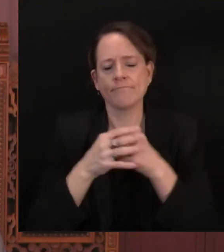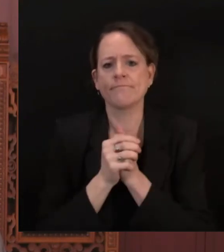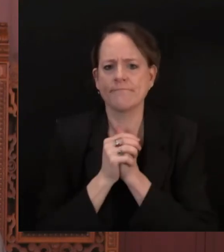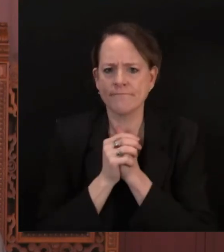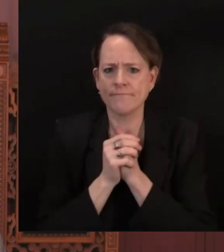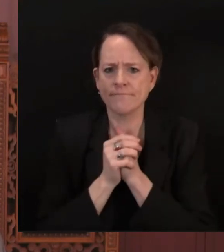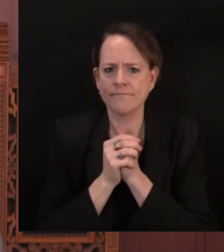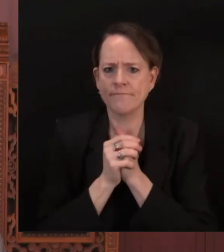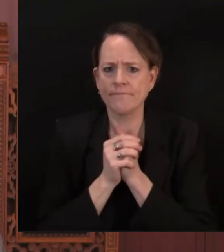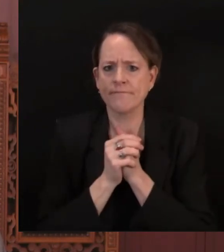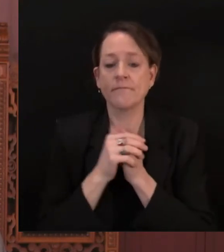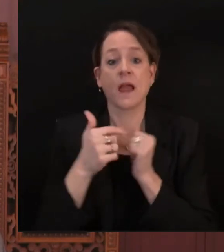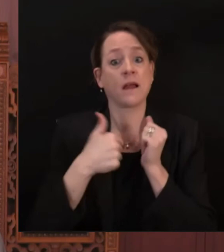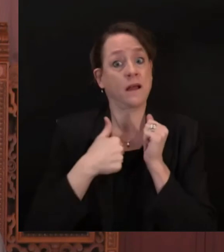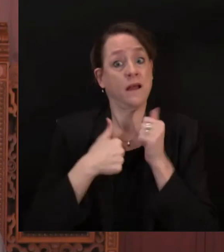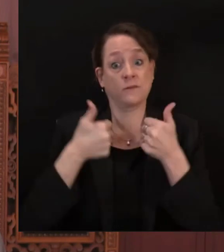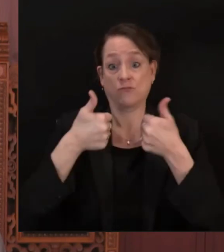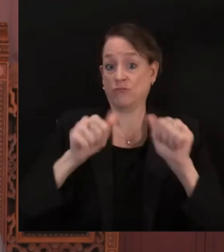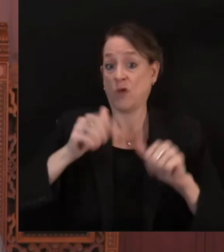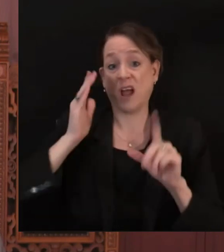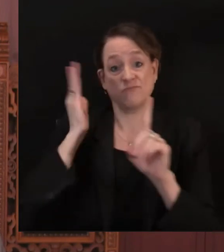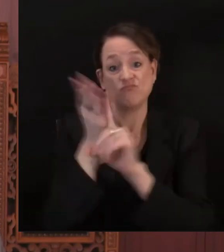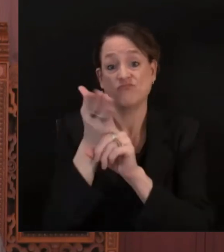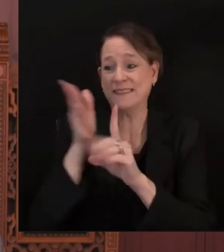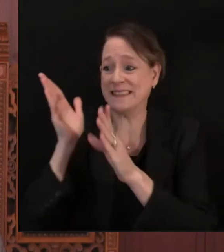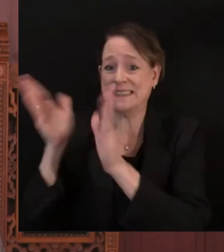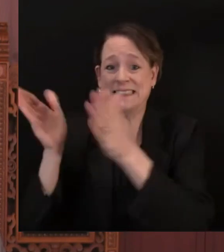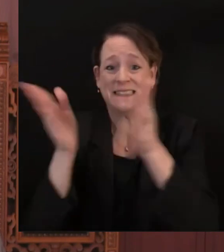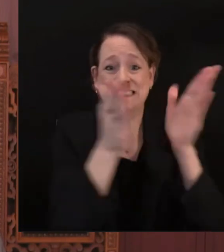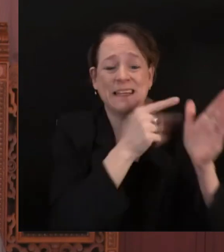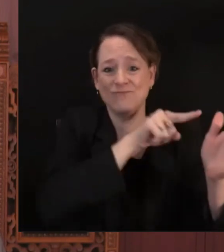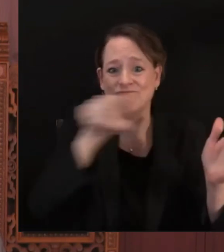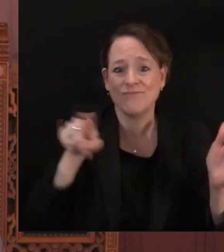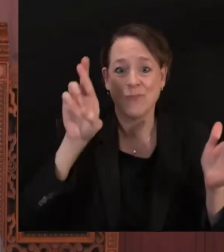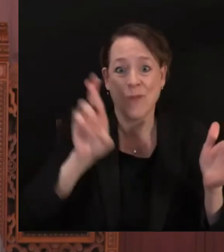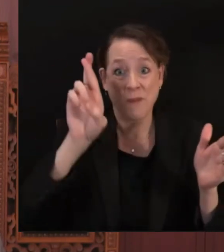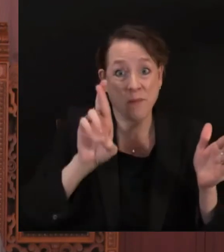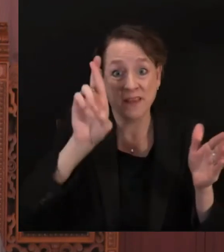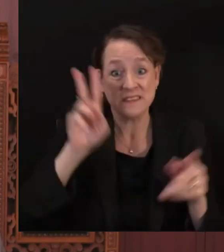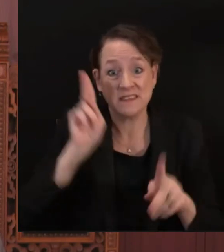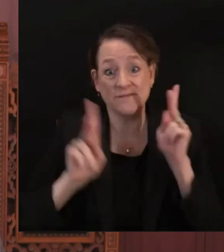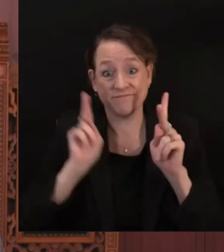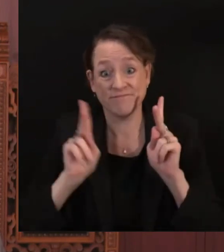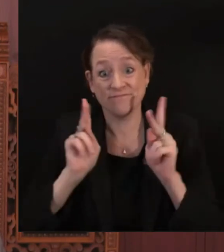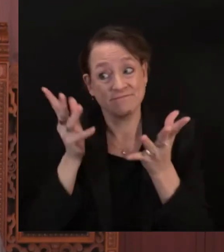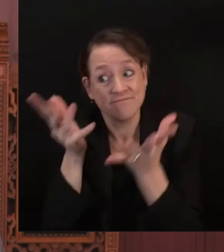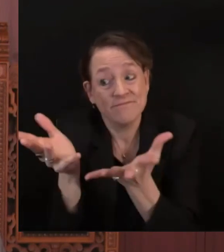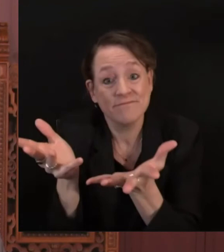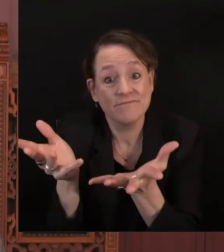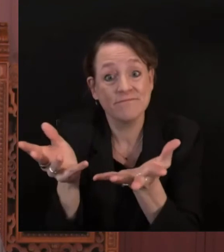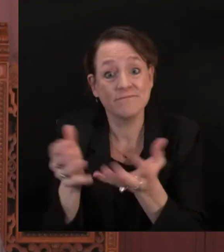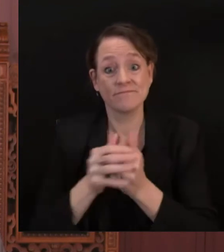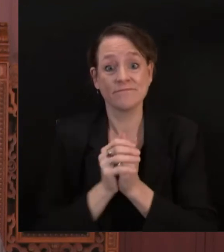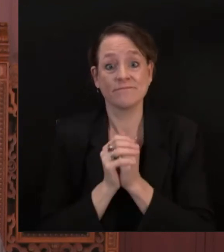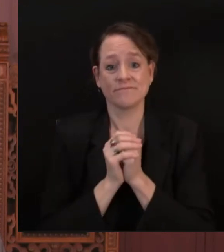week to do away with the 1 week waiting period for unemployment insurance.